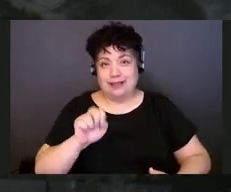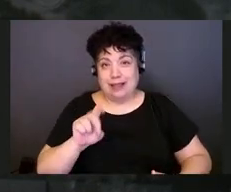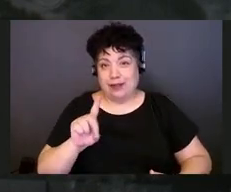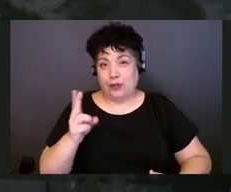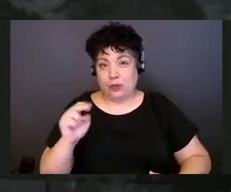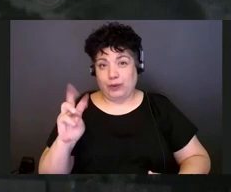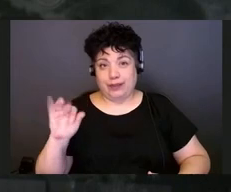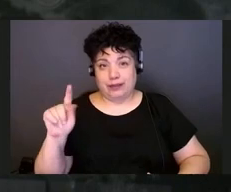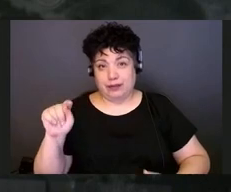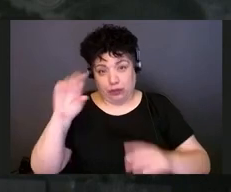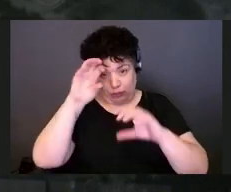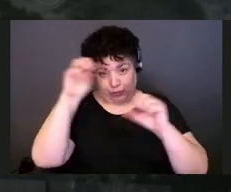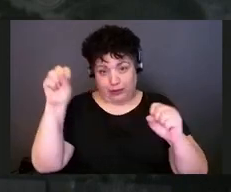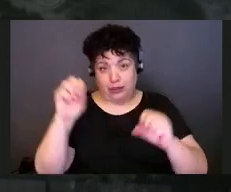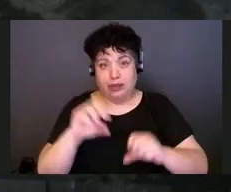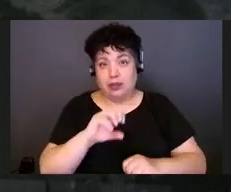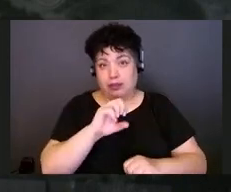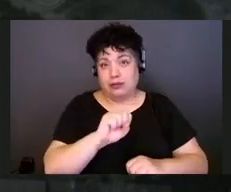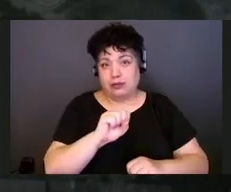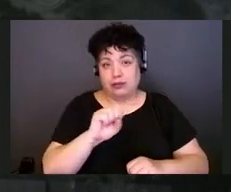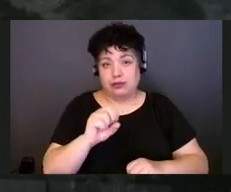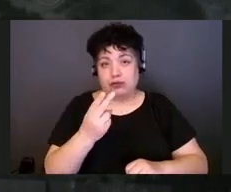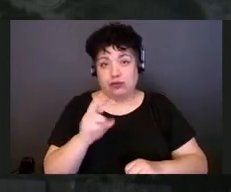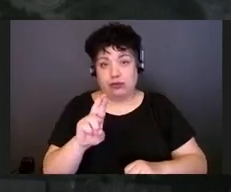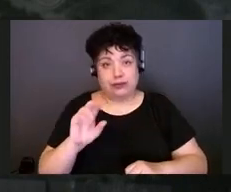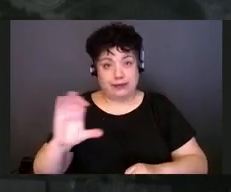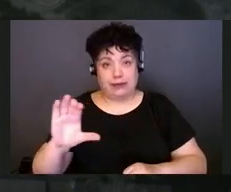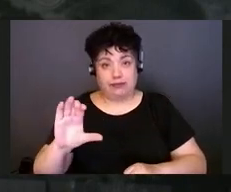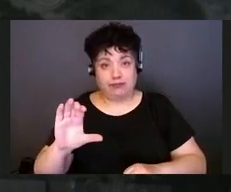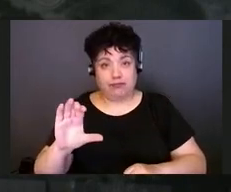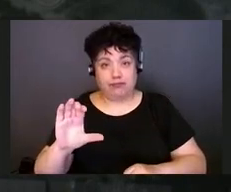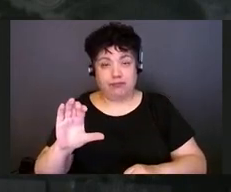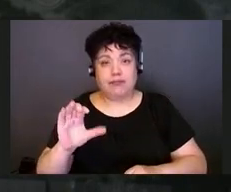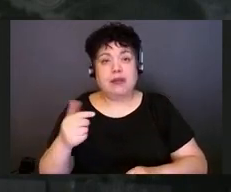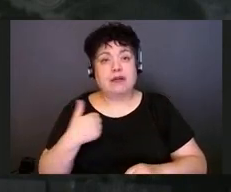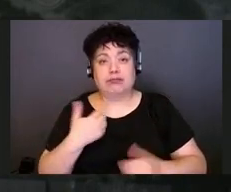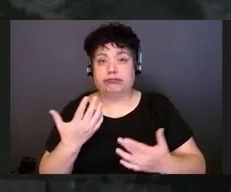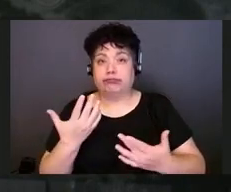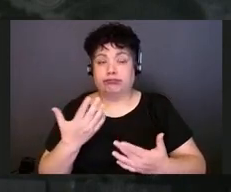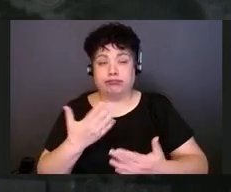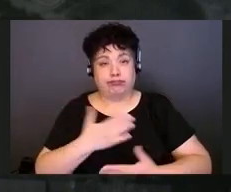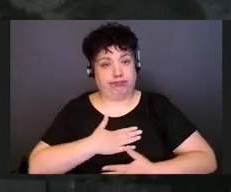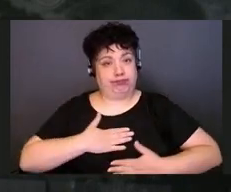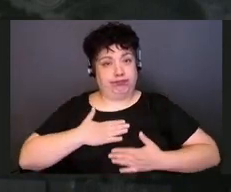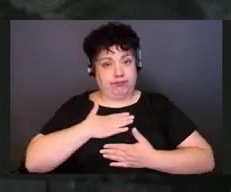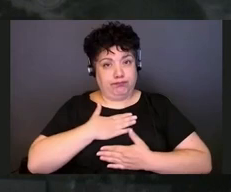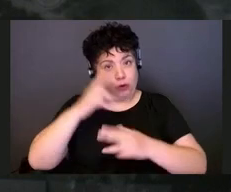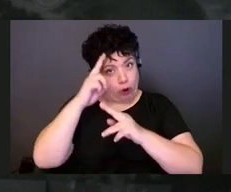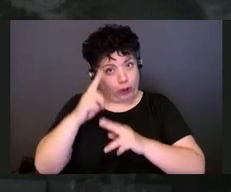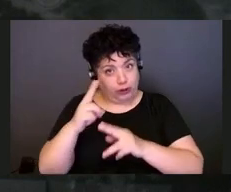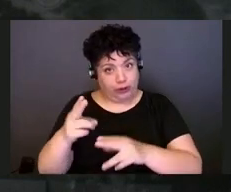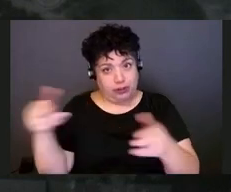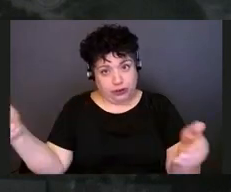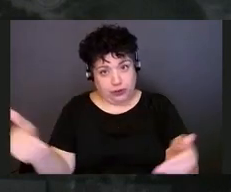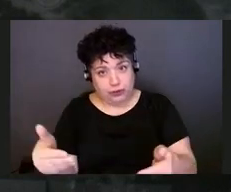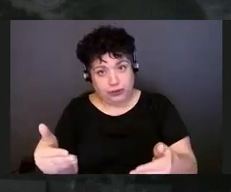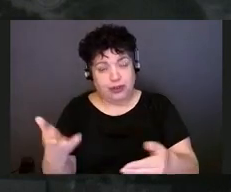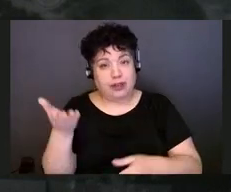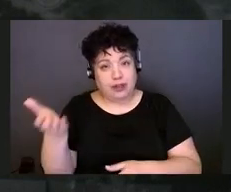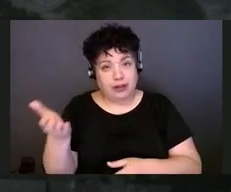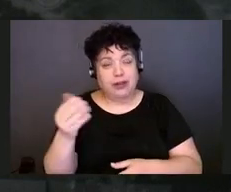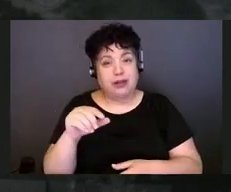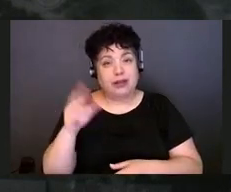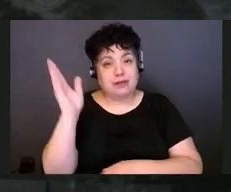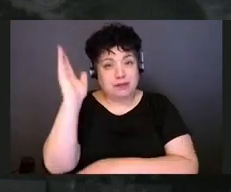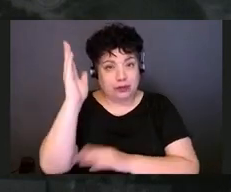Social Sciences and Humanities Research Council, and it is my great honor to introduce today's Big Thinking